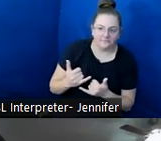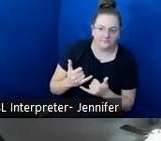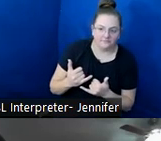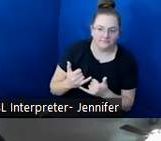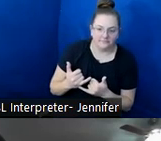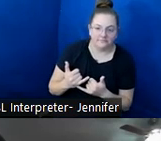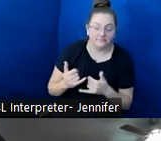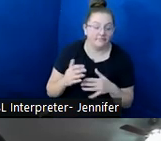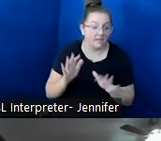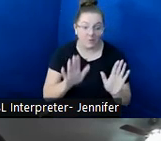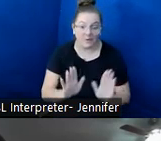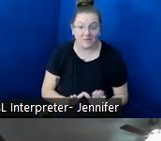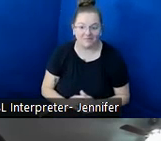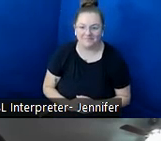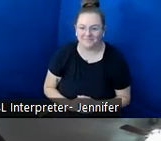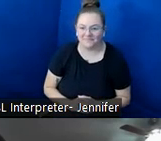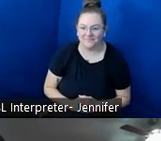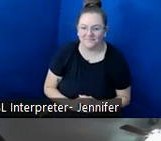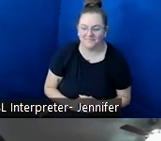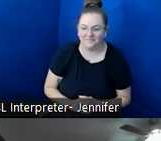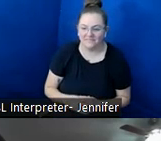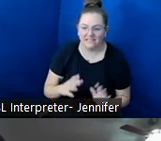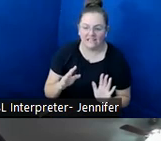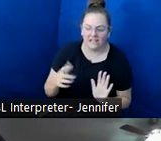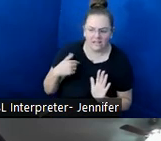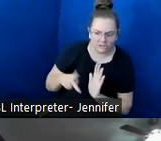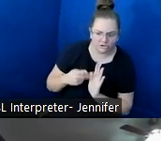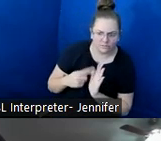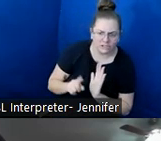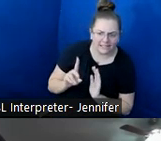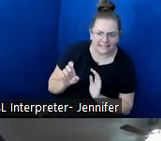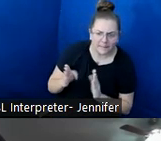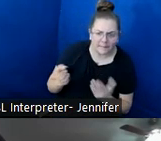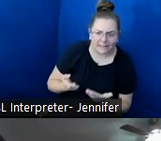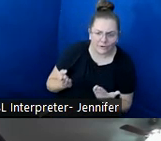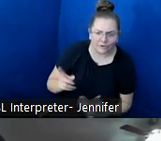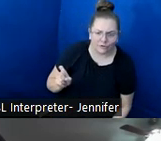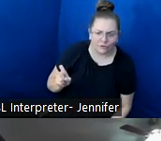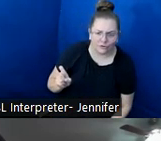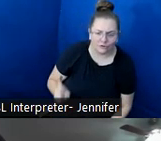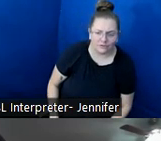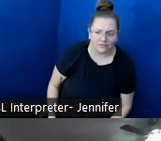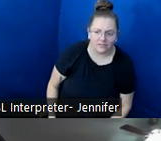Wonderful. So, yep, let me just double check. Deb, are you here?